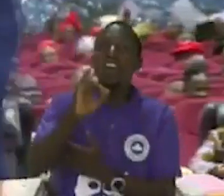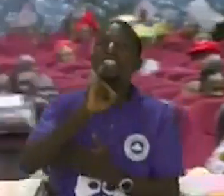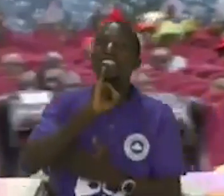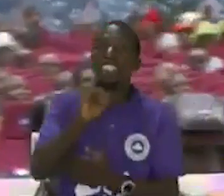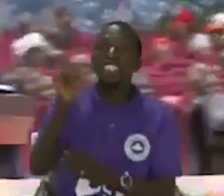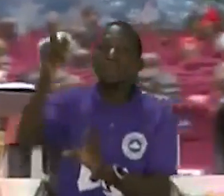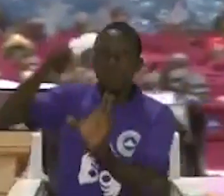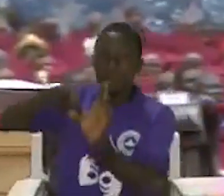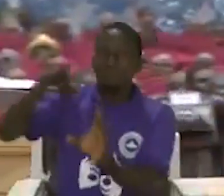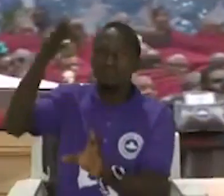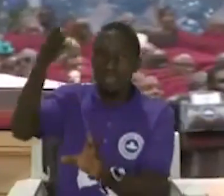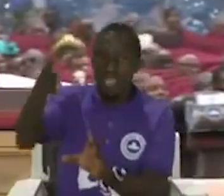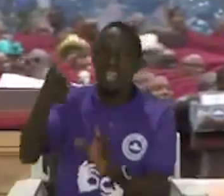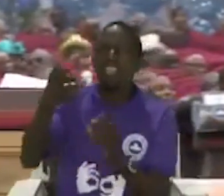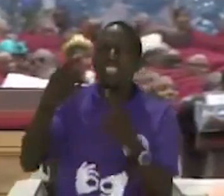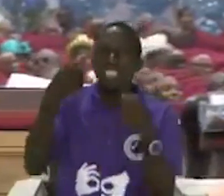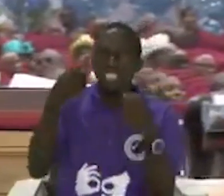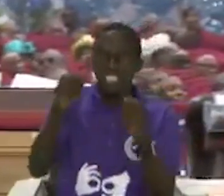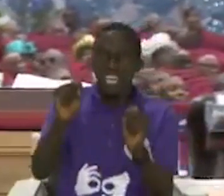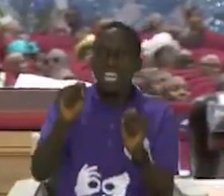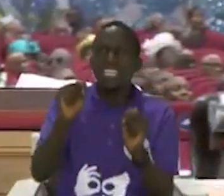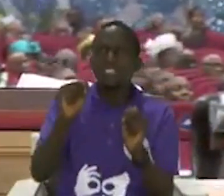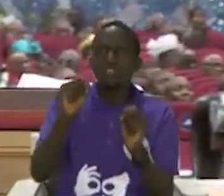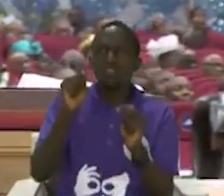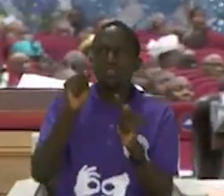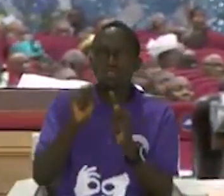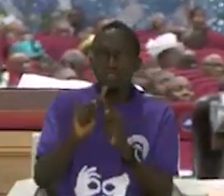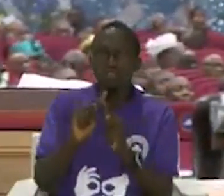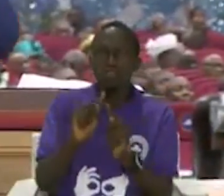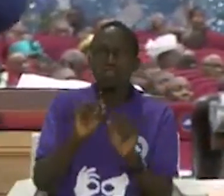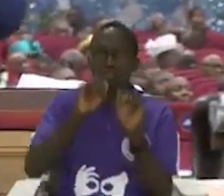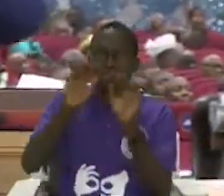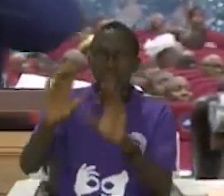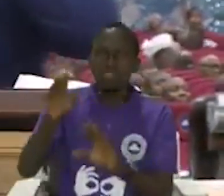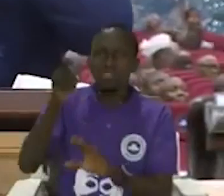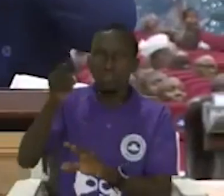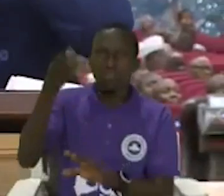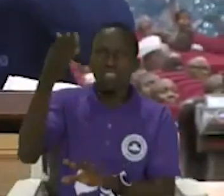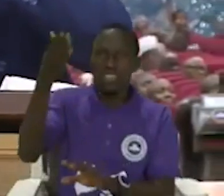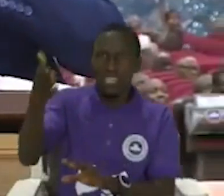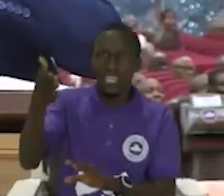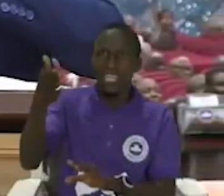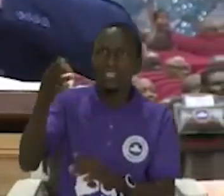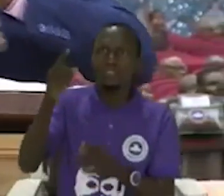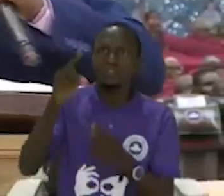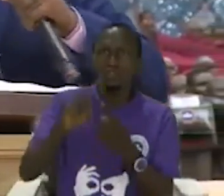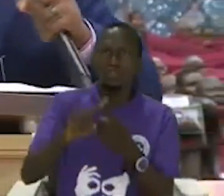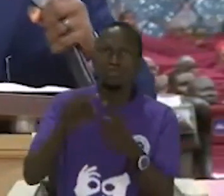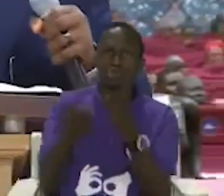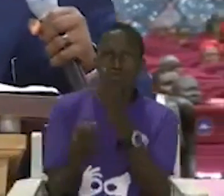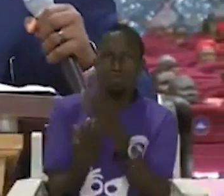plan. He's not burying you. He's putting you down as a seed. Soon enough, you are going to grow.